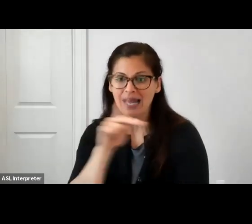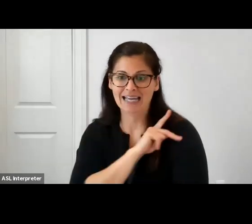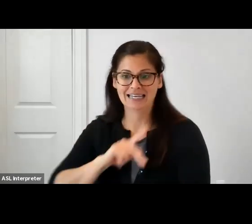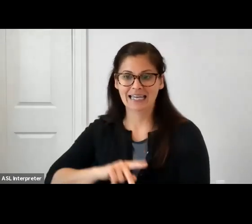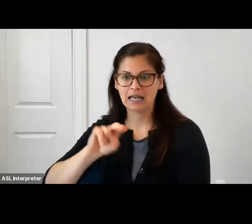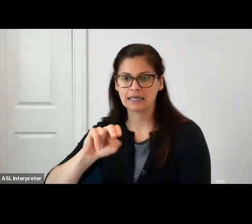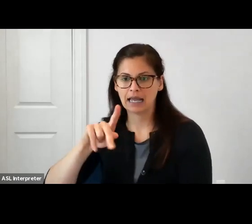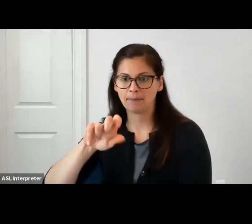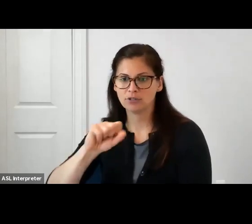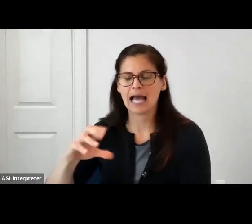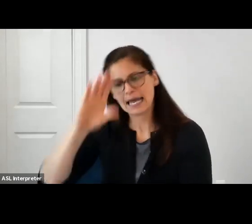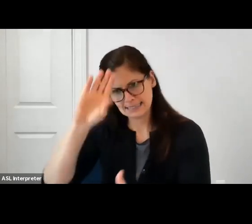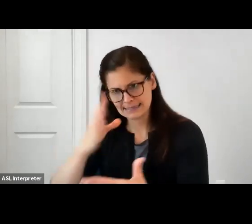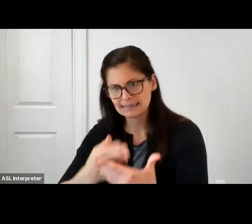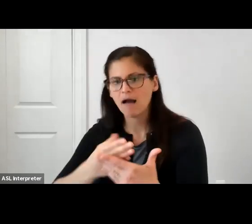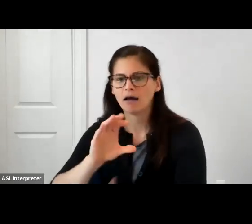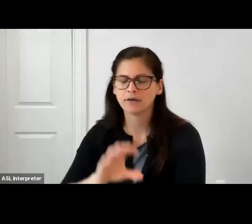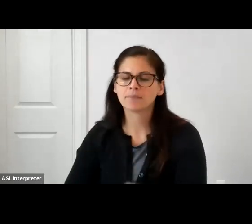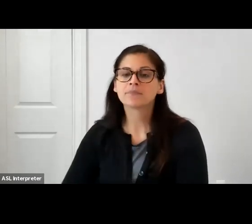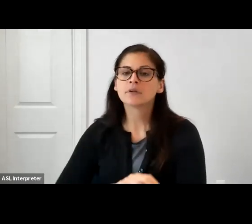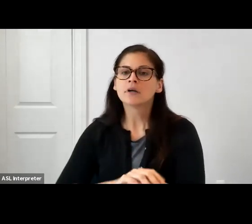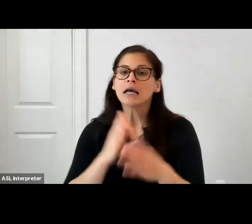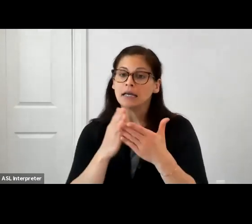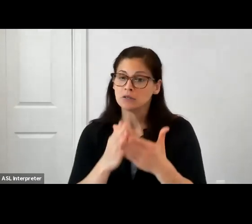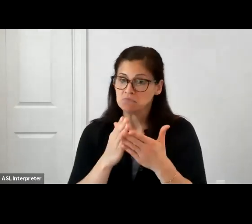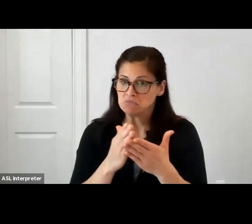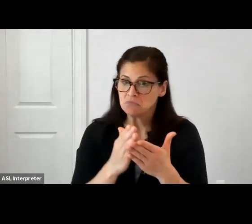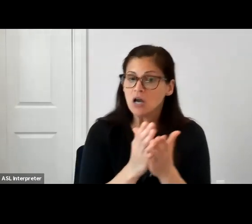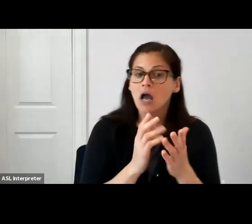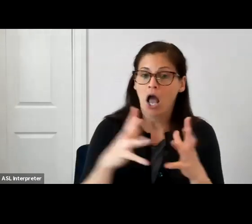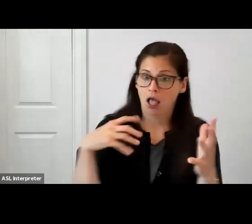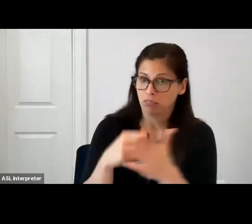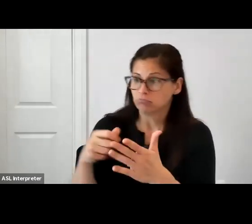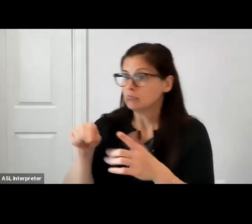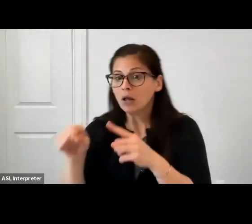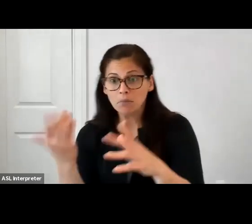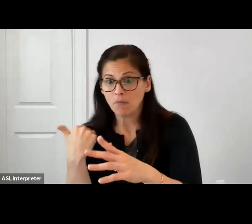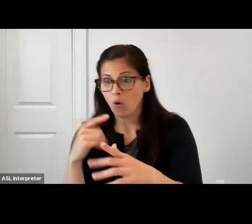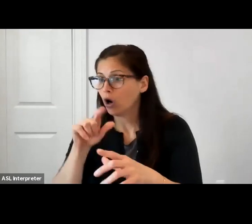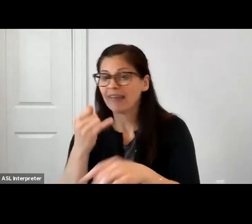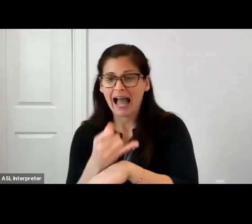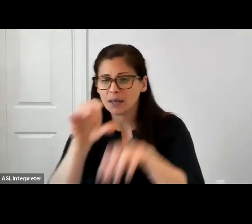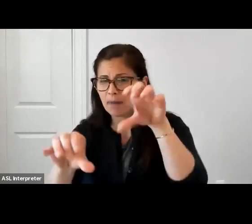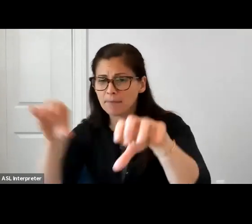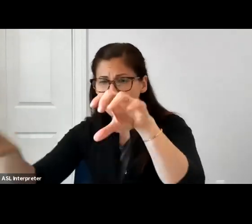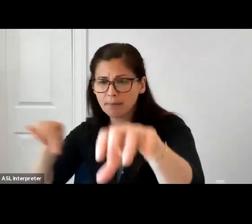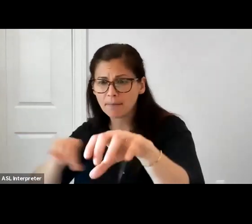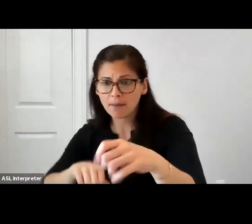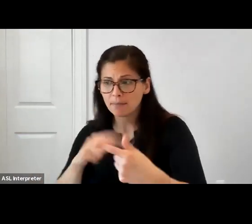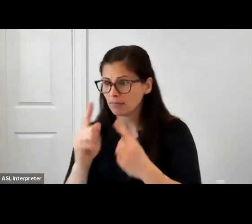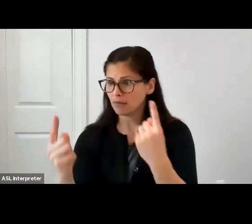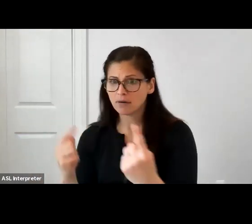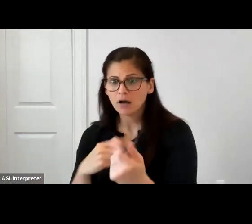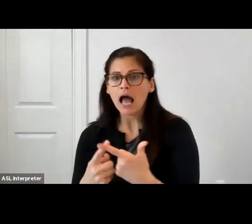Ferdinand. The shipwrecked nobles are separated around the island and variously led astray, tormented